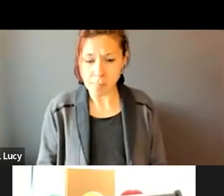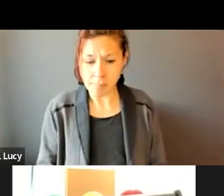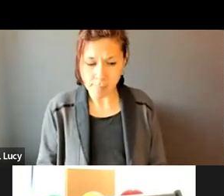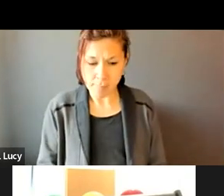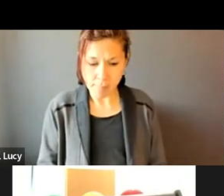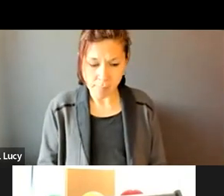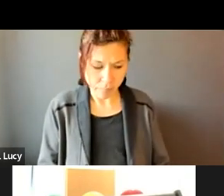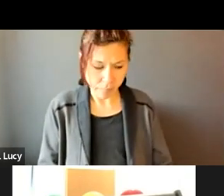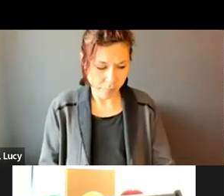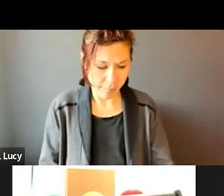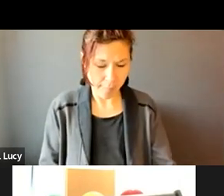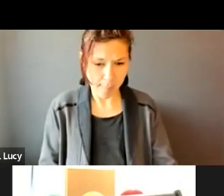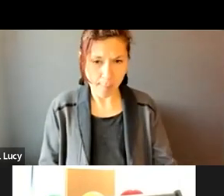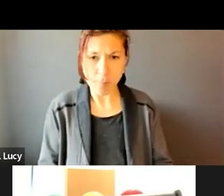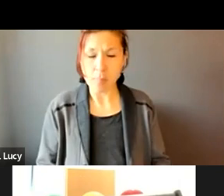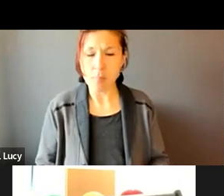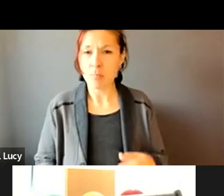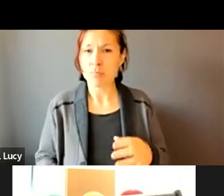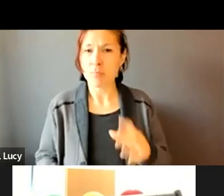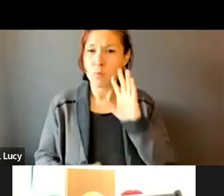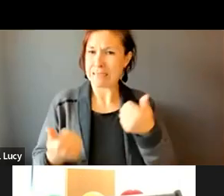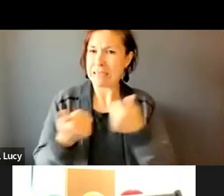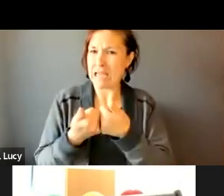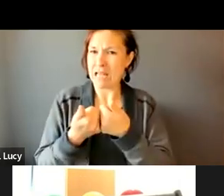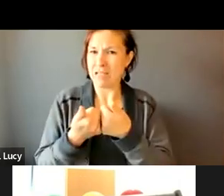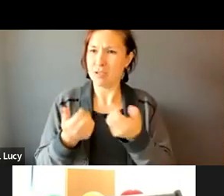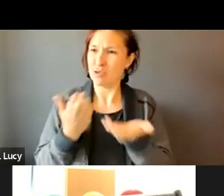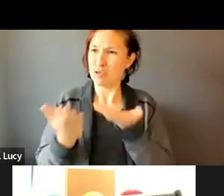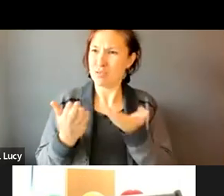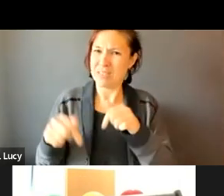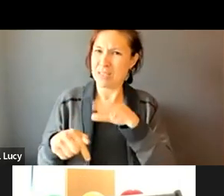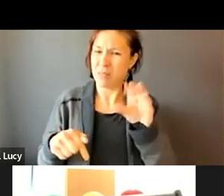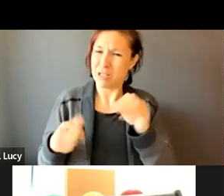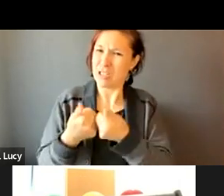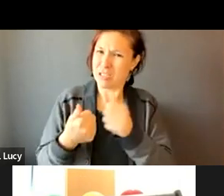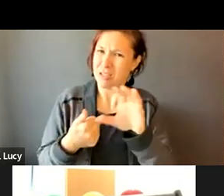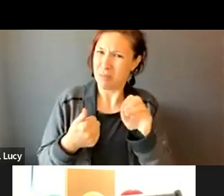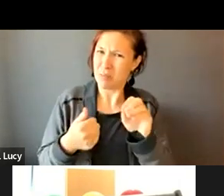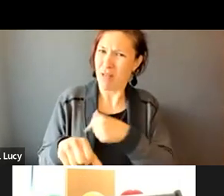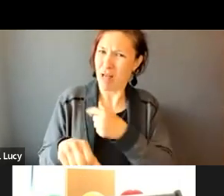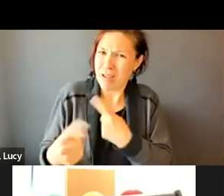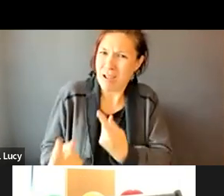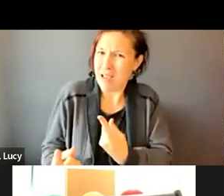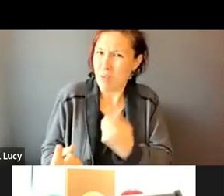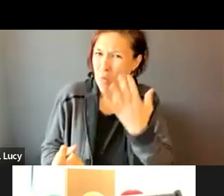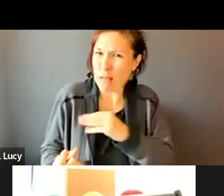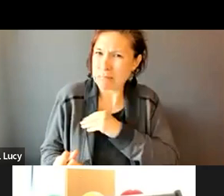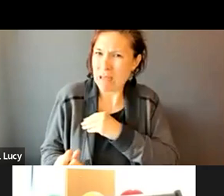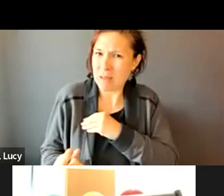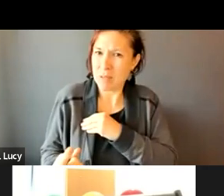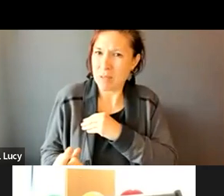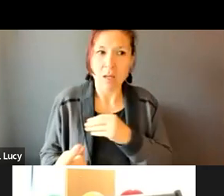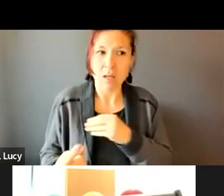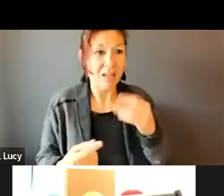we've been questioning the services of this company for a long time results with no